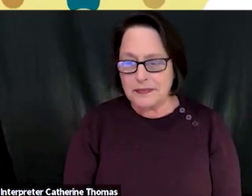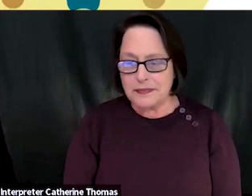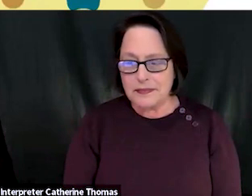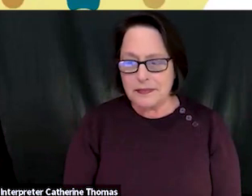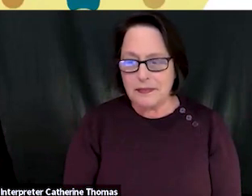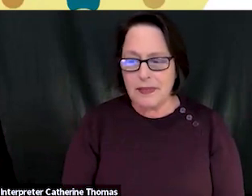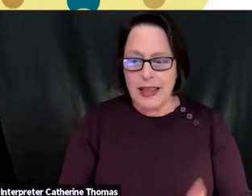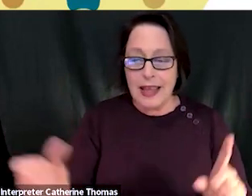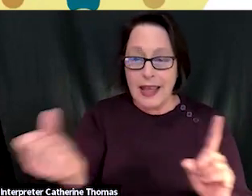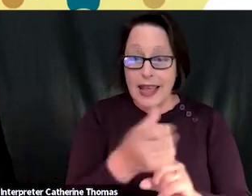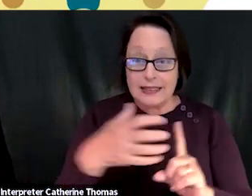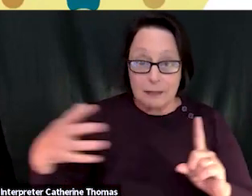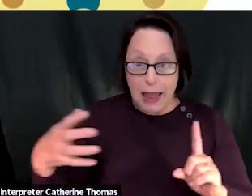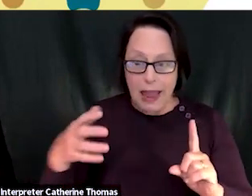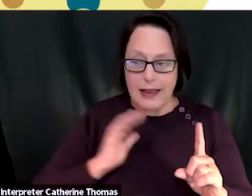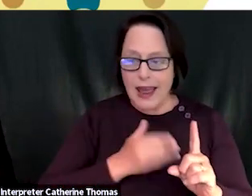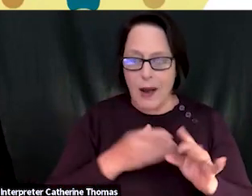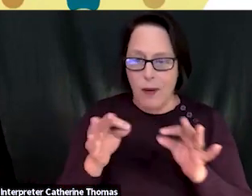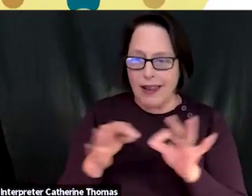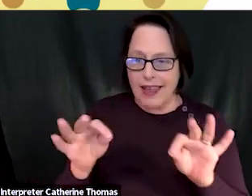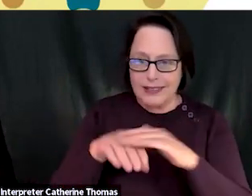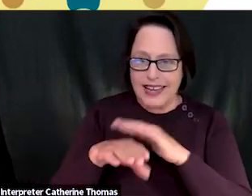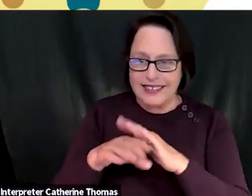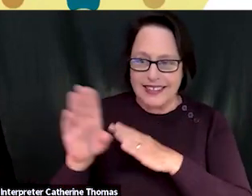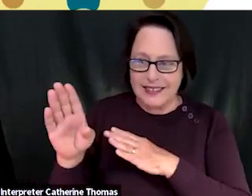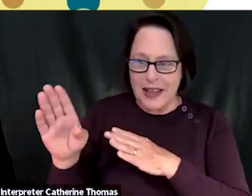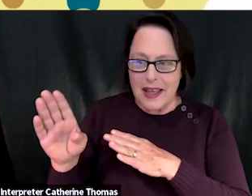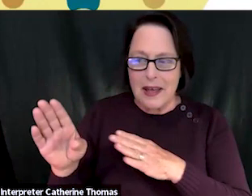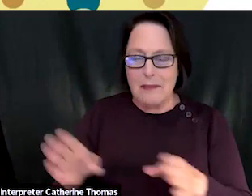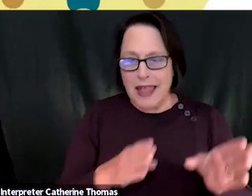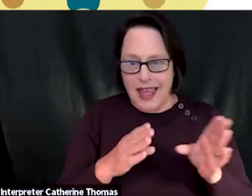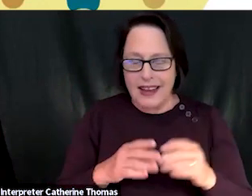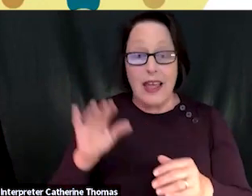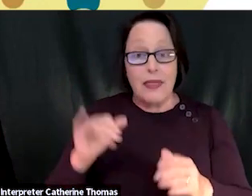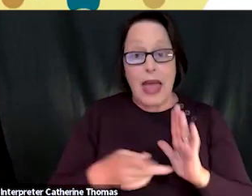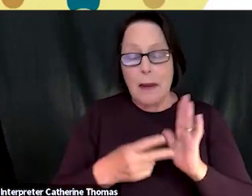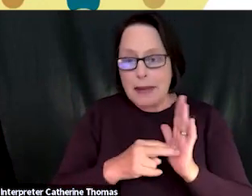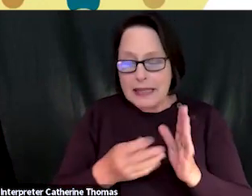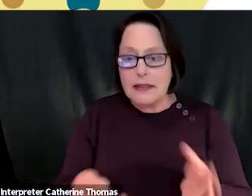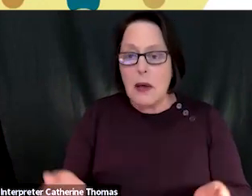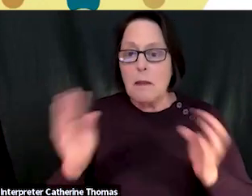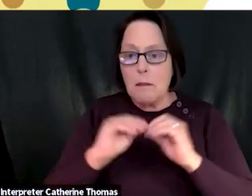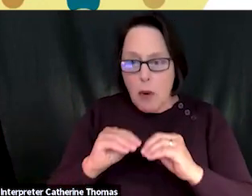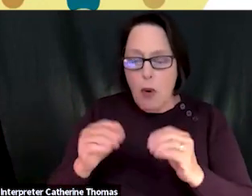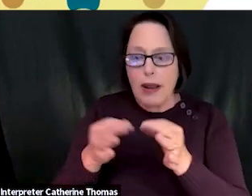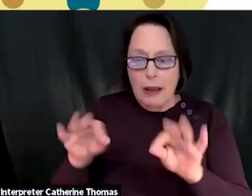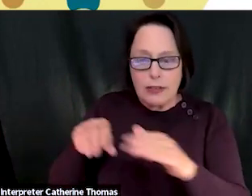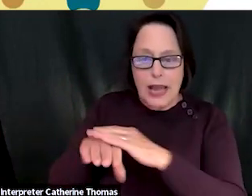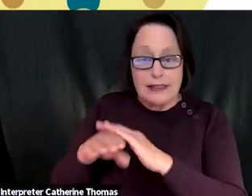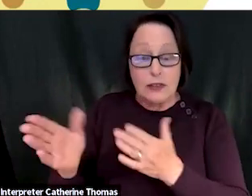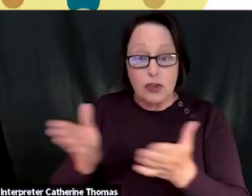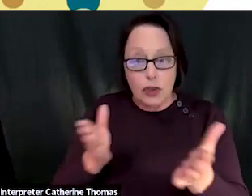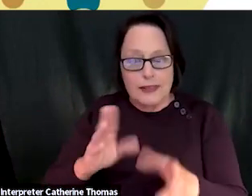Expand our language access program. This means increasing our language access services team